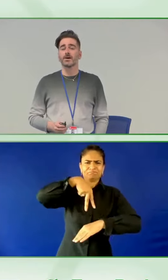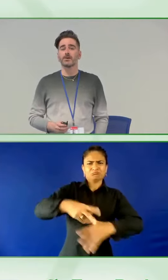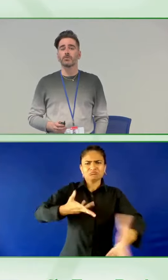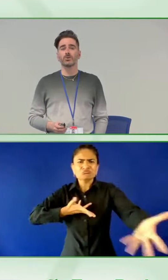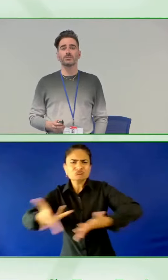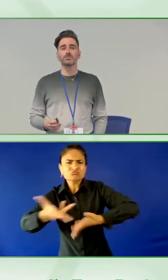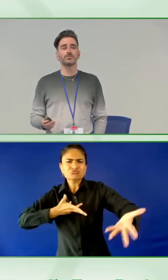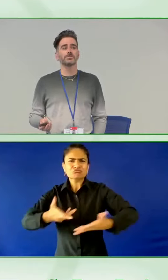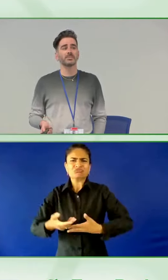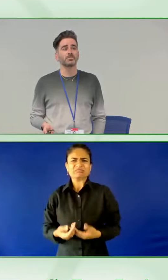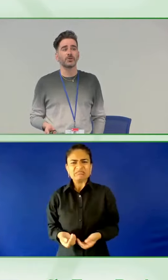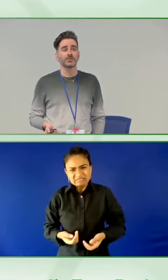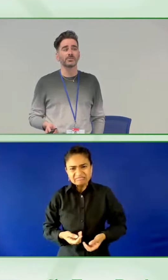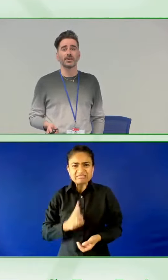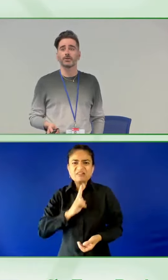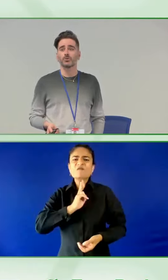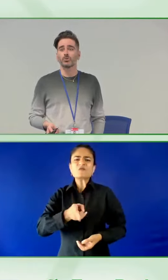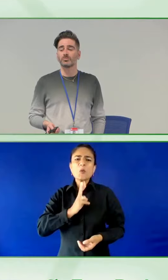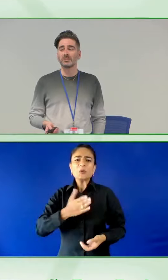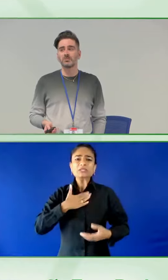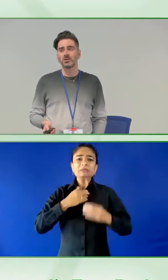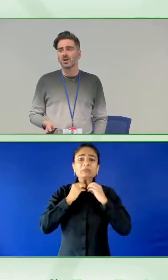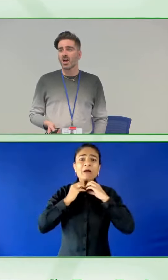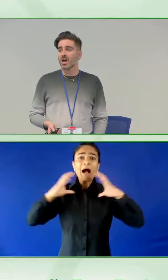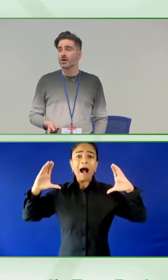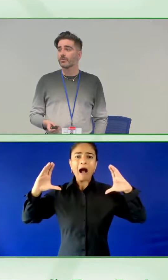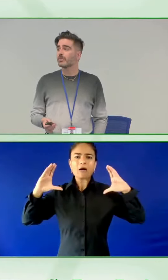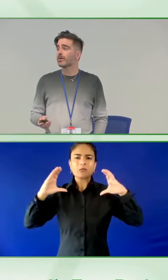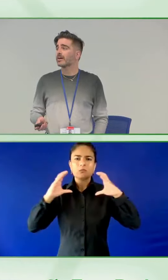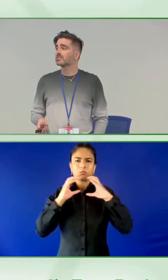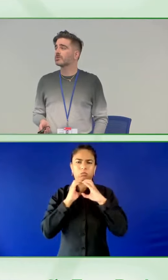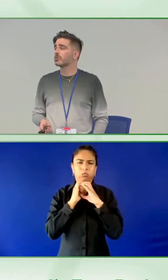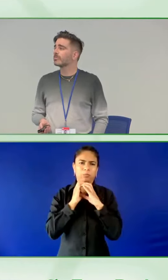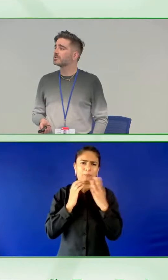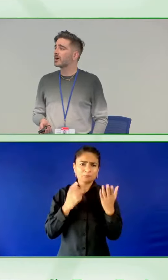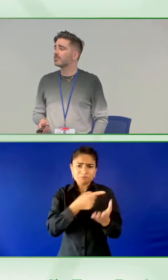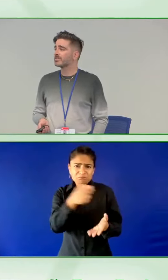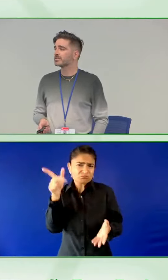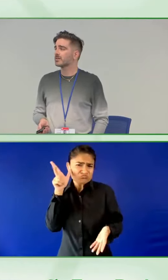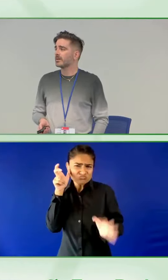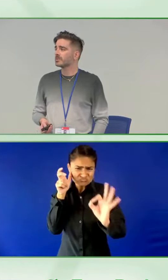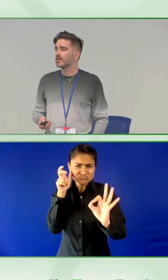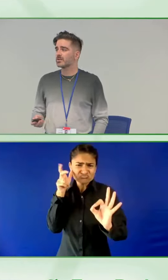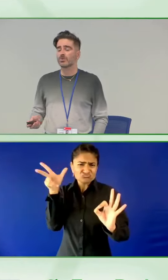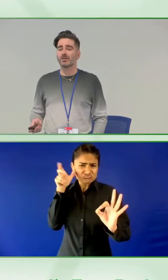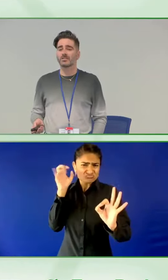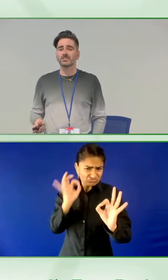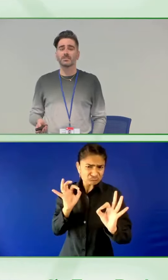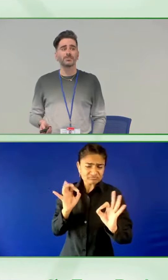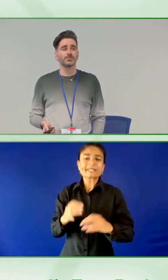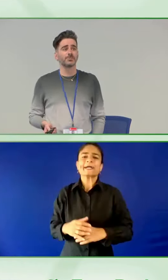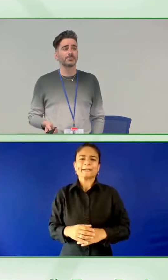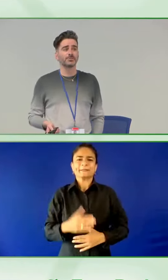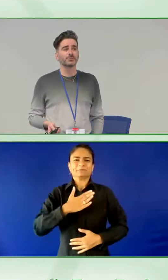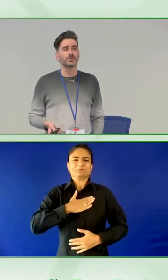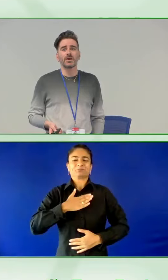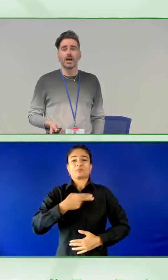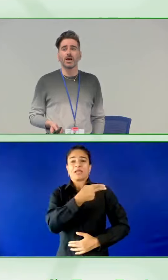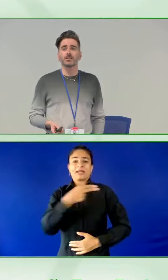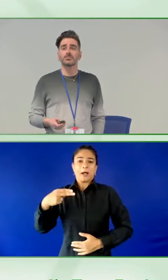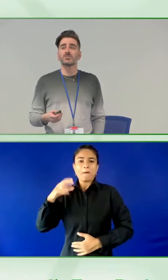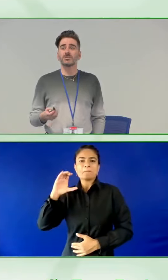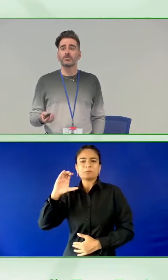experience. What does user experience at Google mean? When people ask me what my job is, it's making products easier to